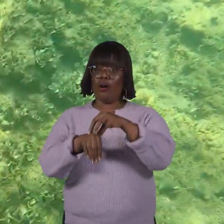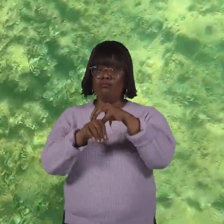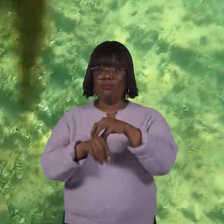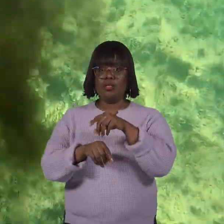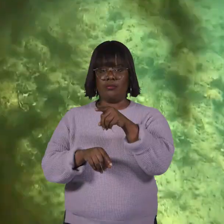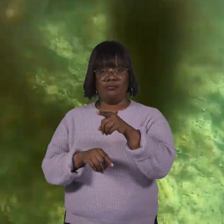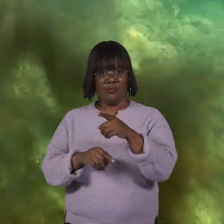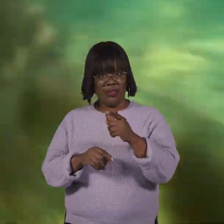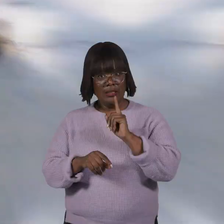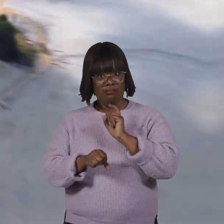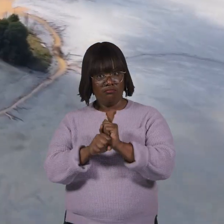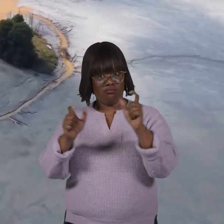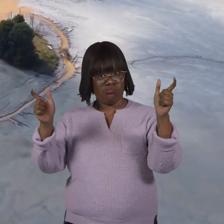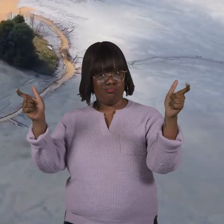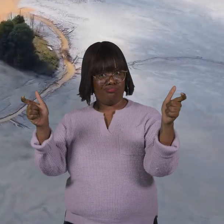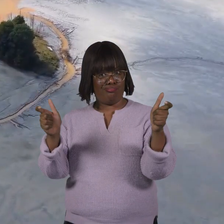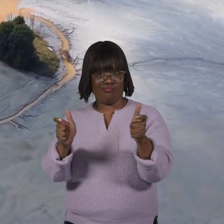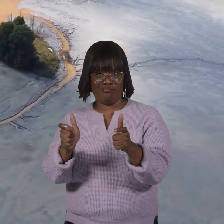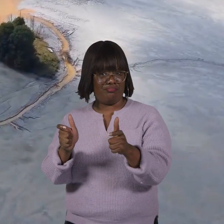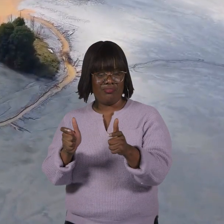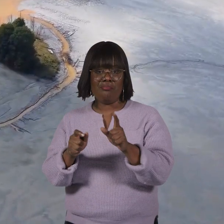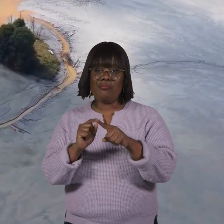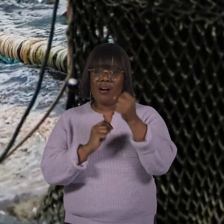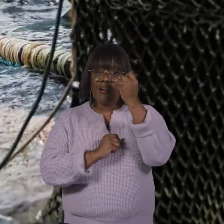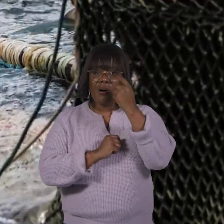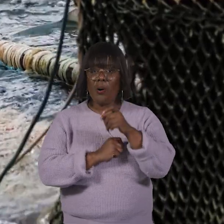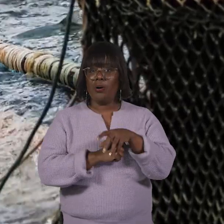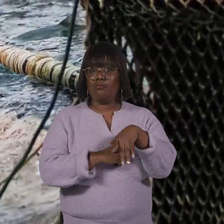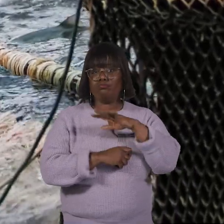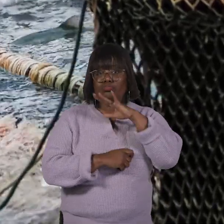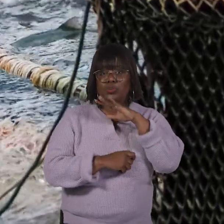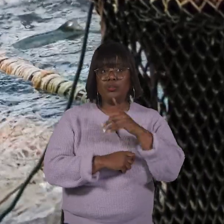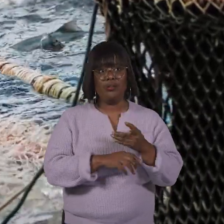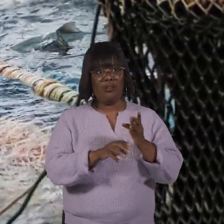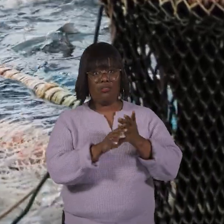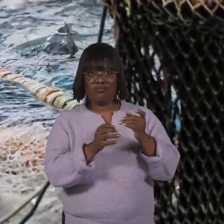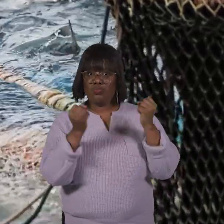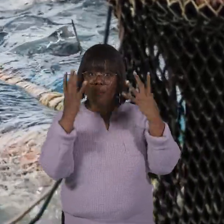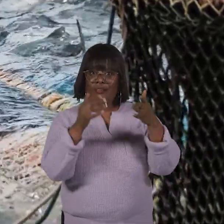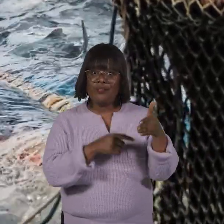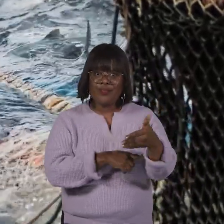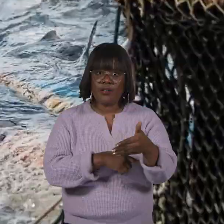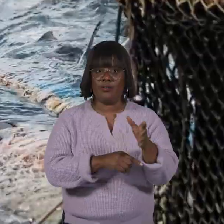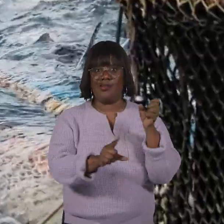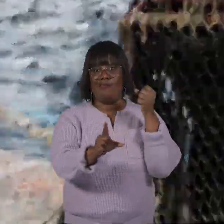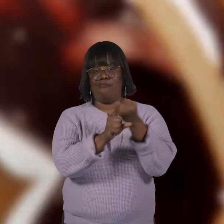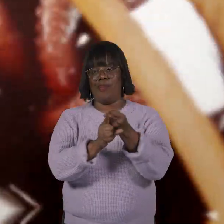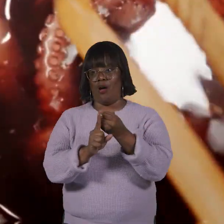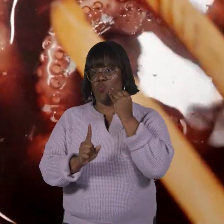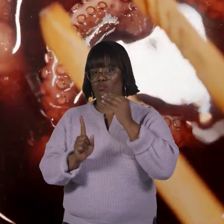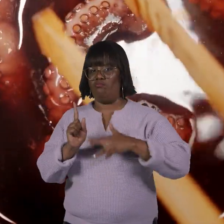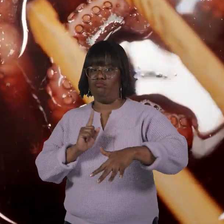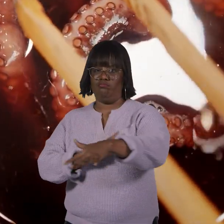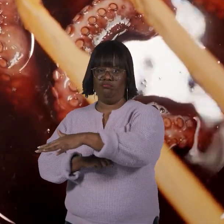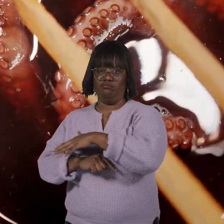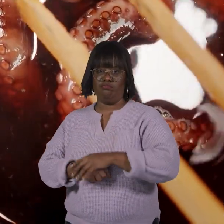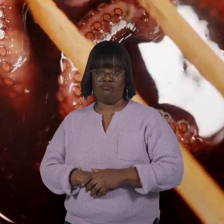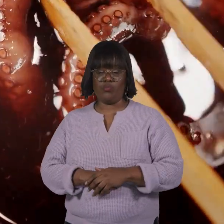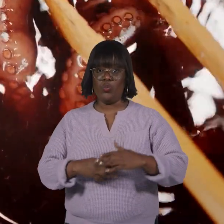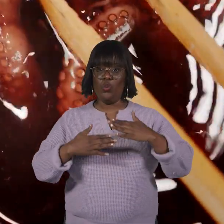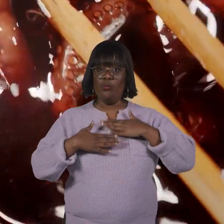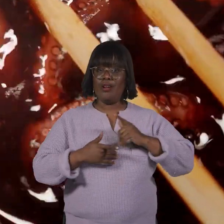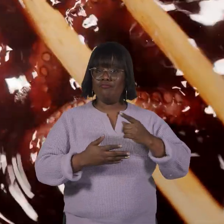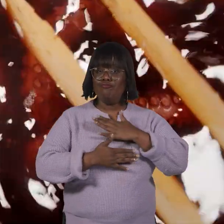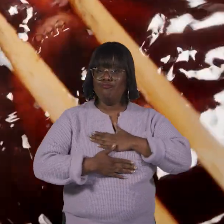considered endangered. However, pollution and overfishing can impact their homes in the sea. Humans also